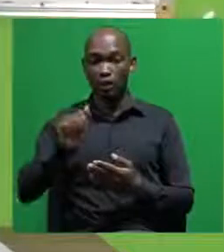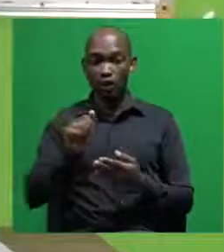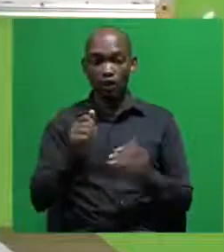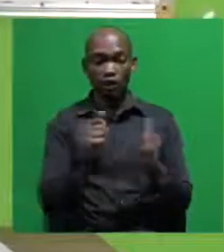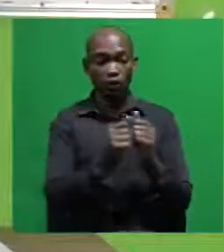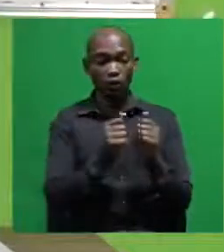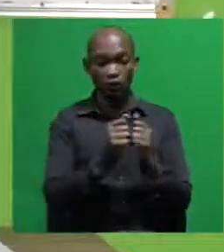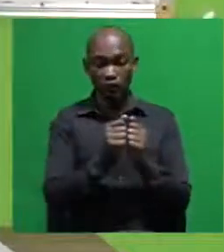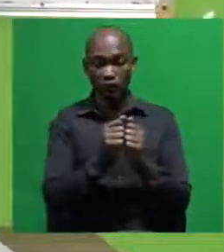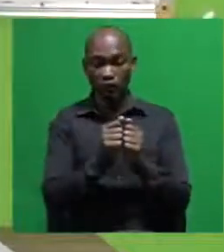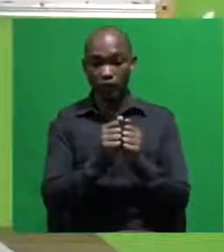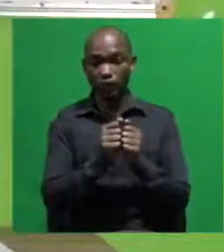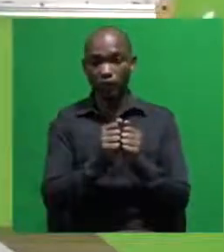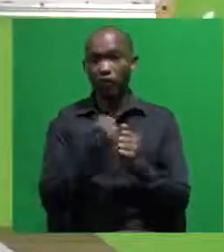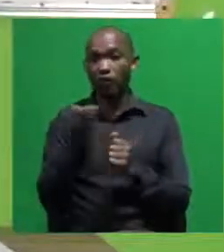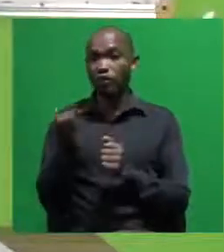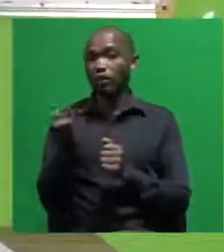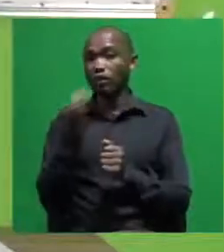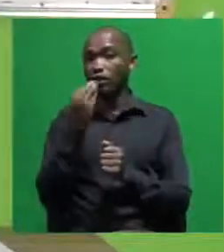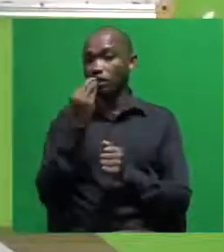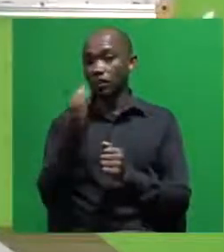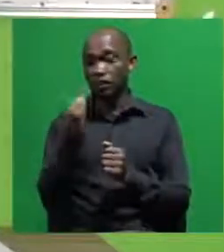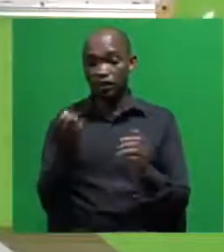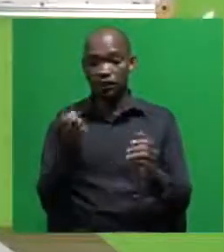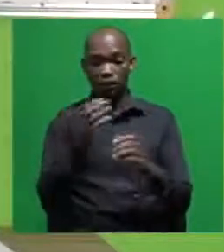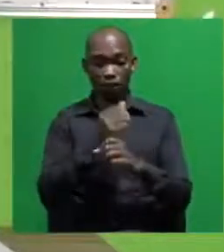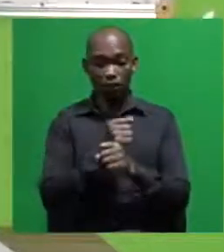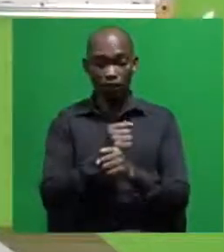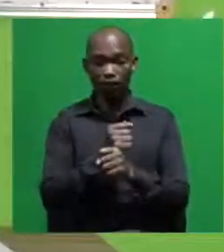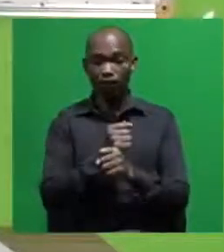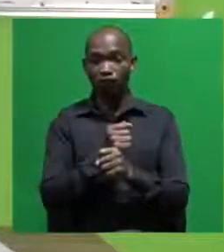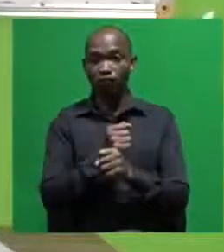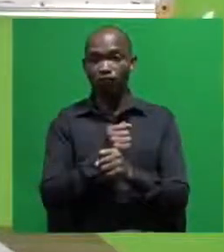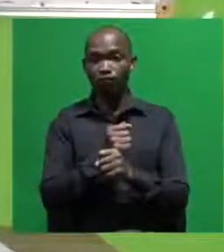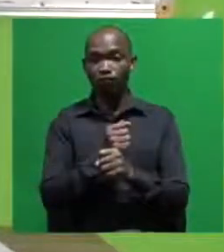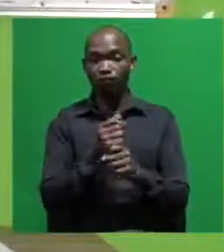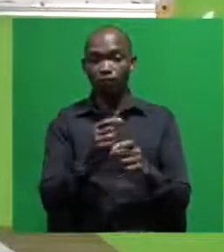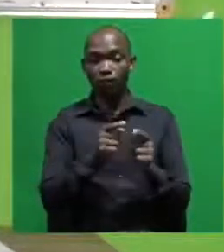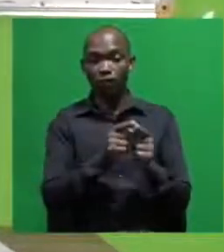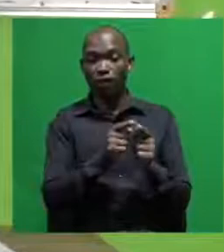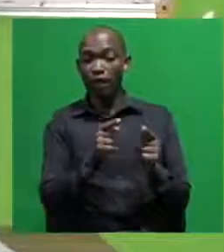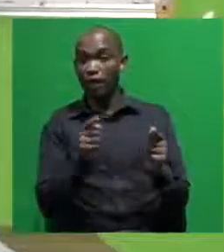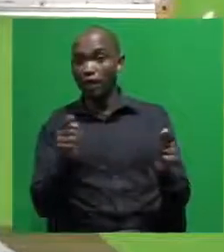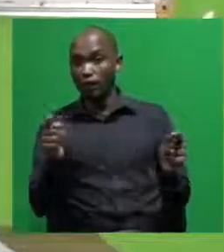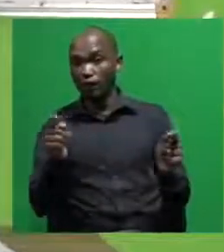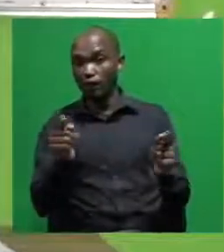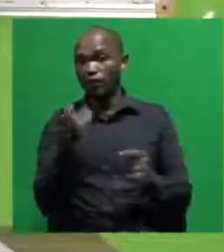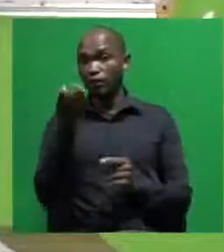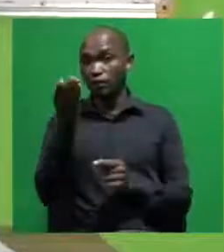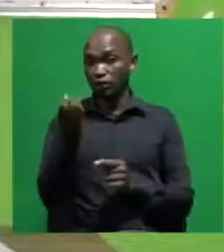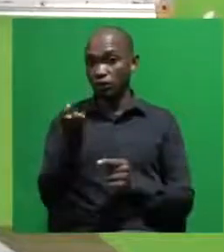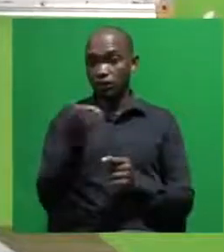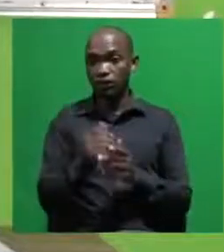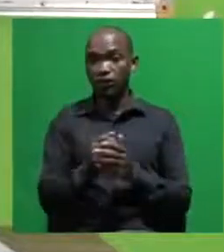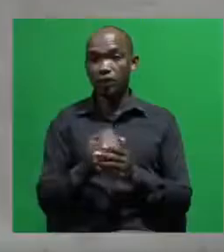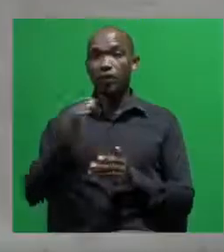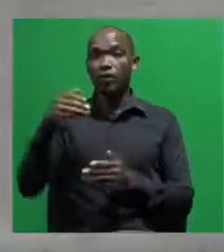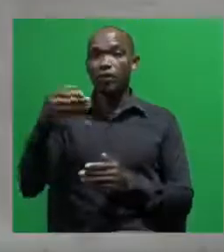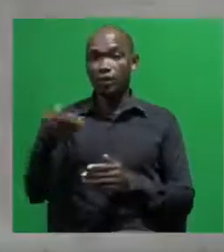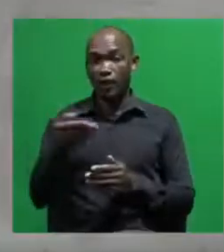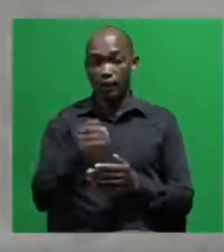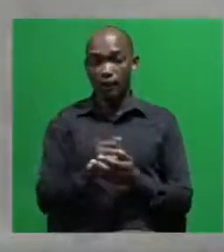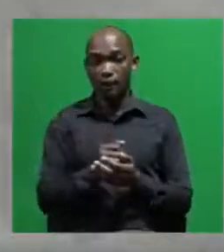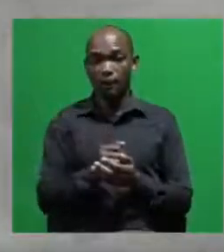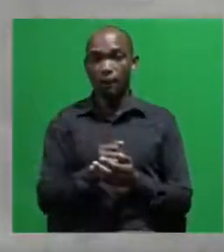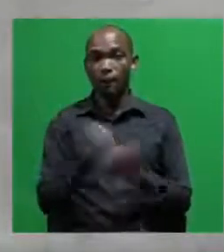that. So for this case, we have length, this one.